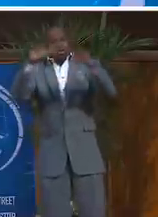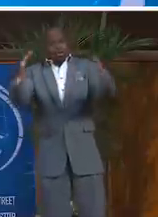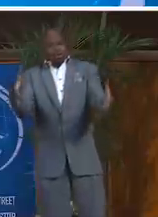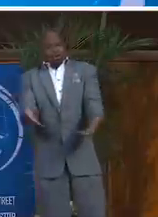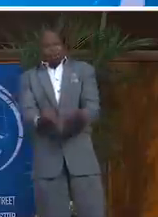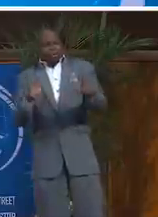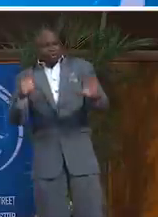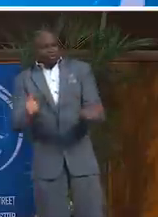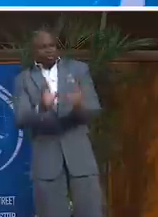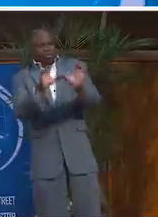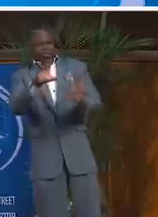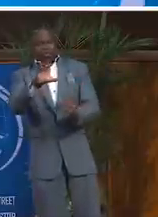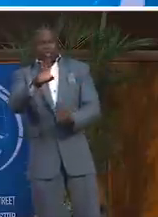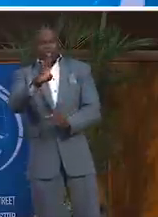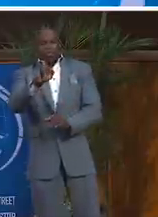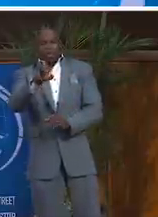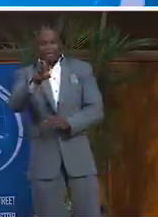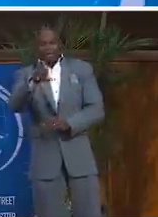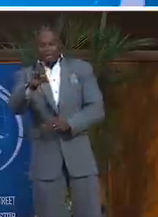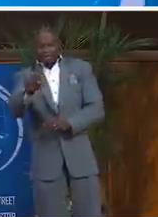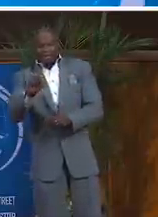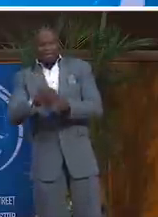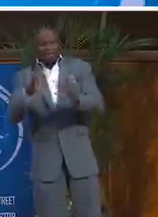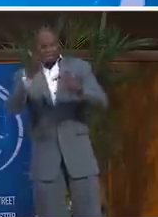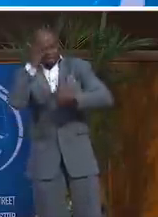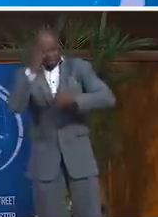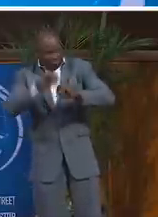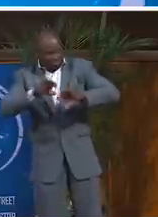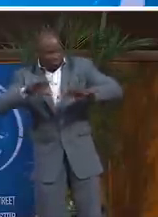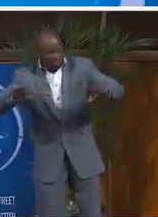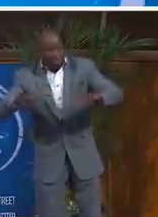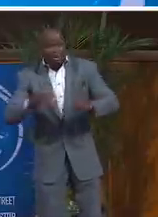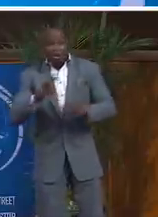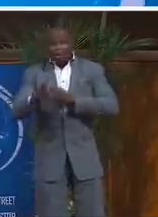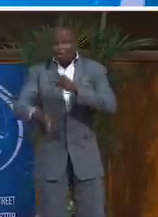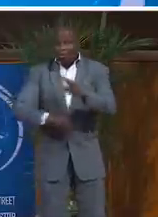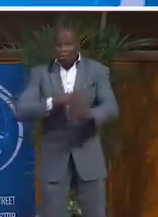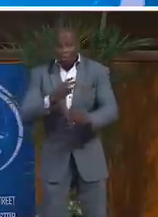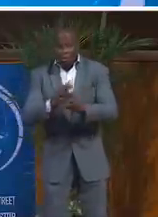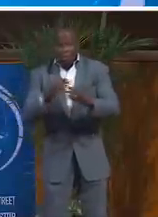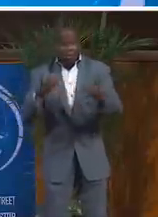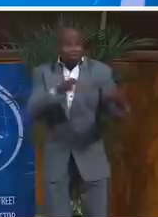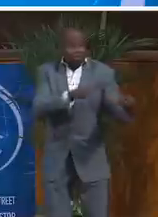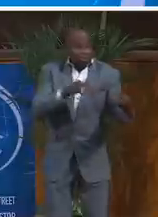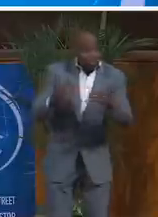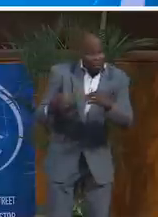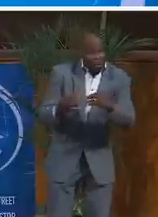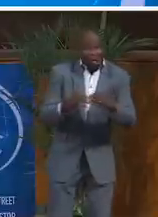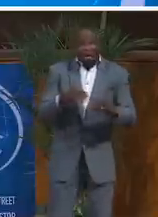and epidemic, in times of world war, in times